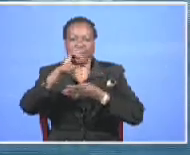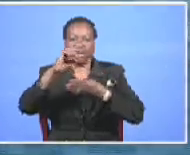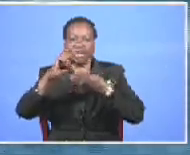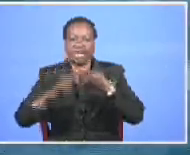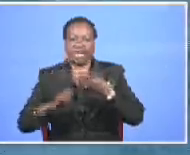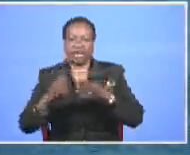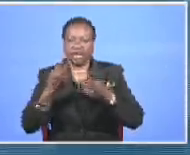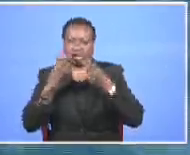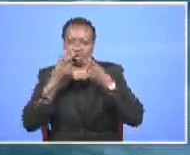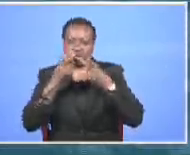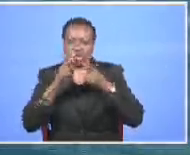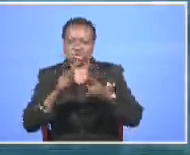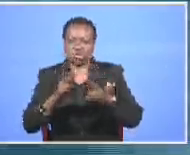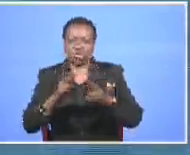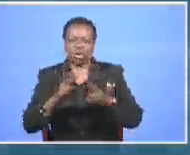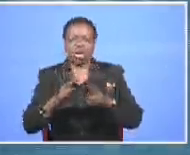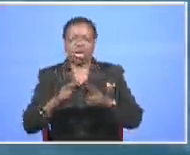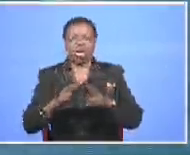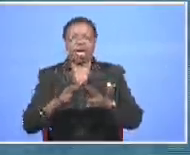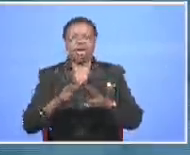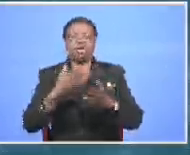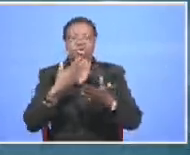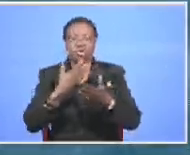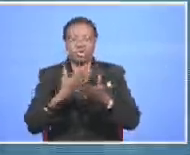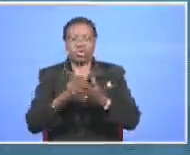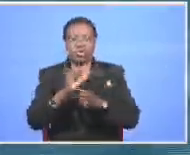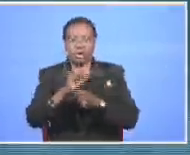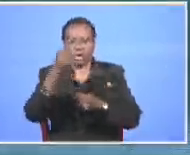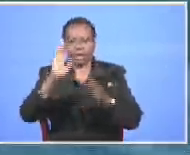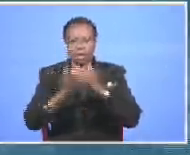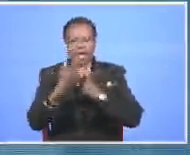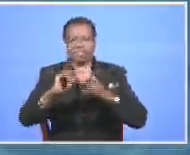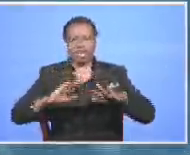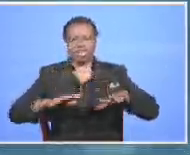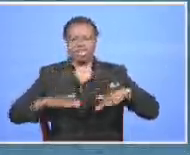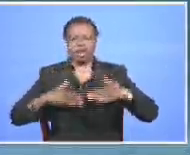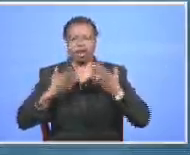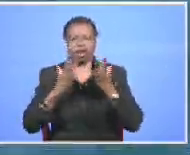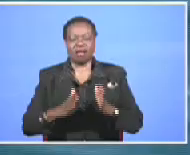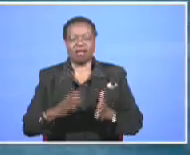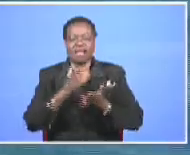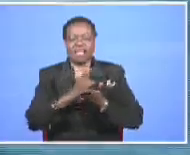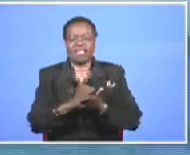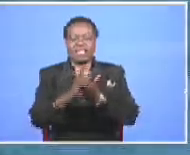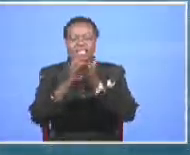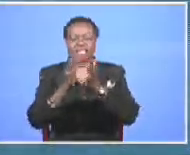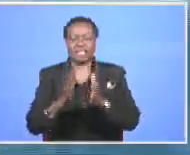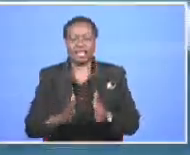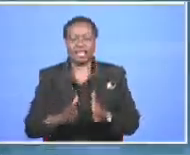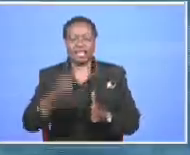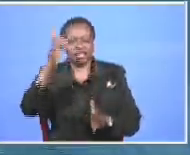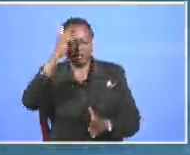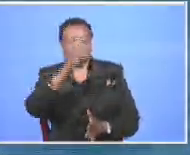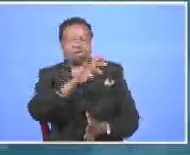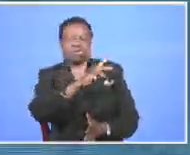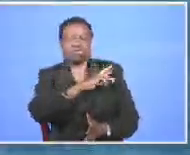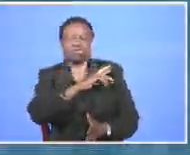impressive performances by some of the younger sailors. Manager of the Exuma Sailing Club, Dallas Knowles, on his students'